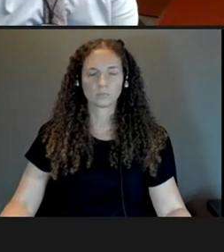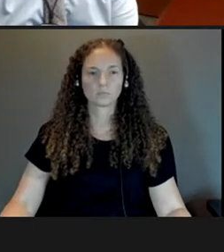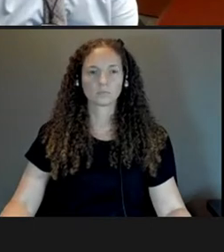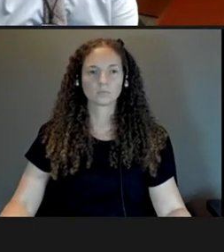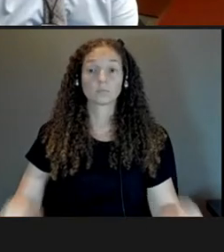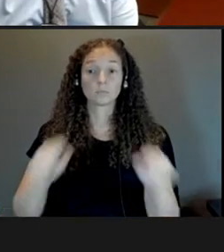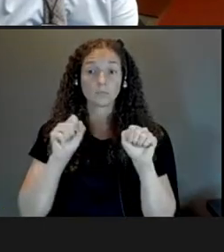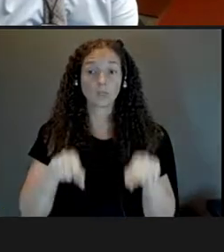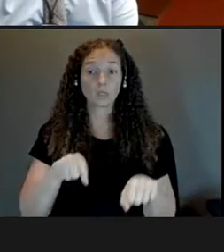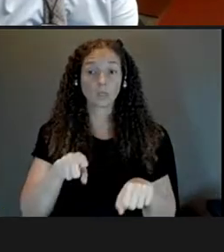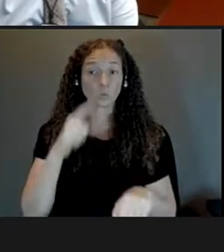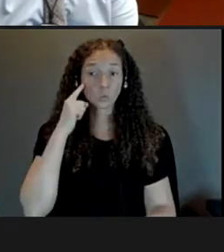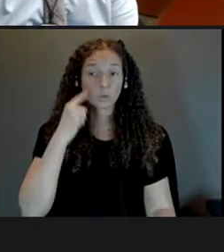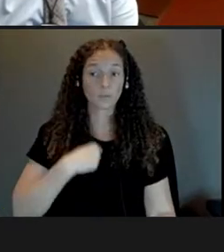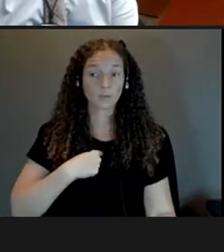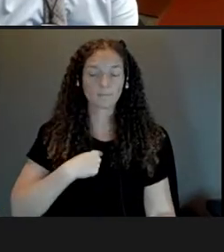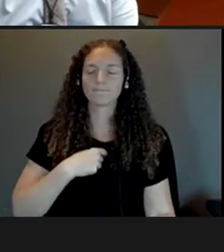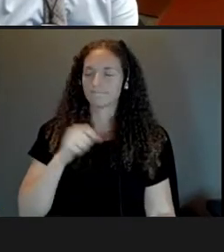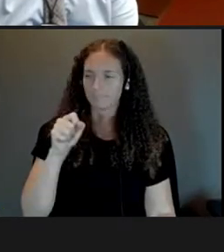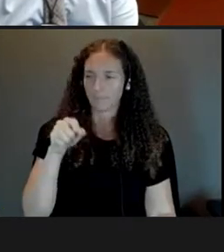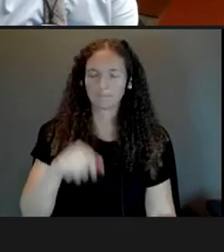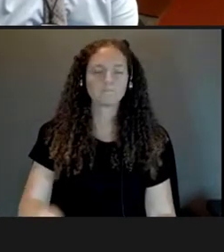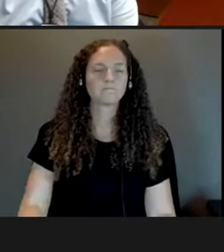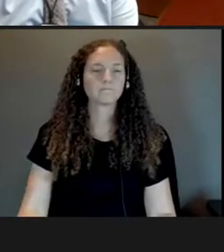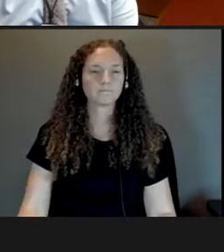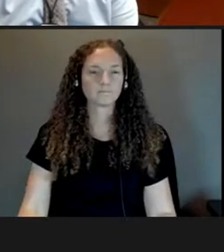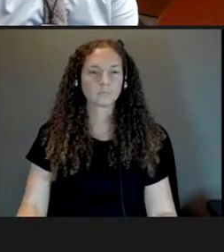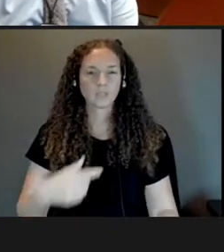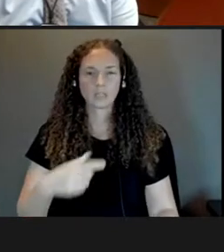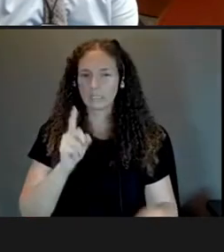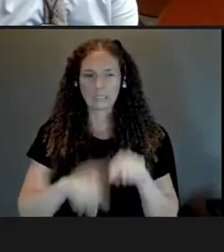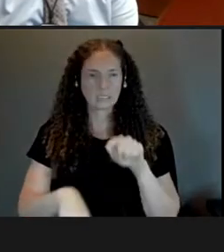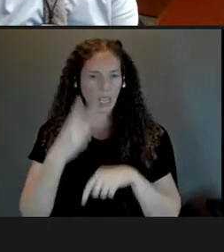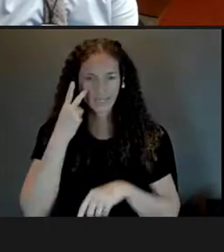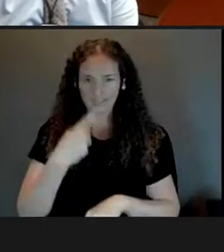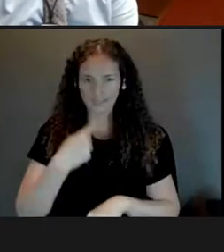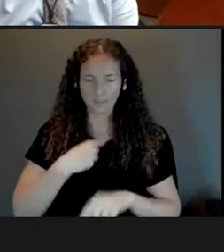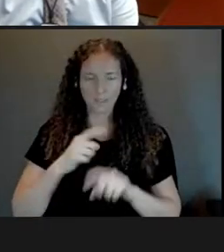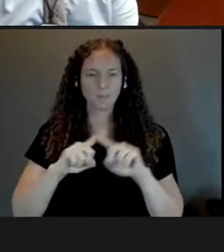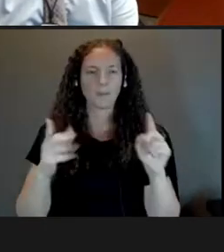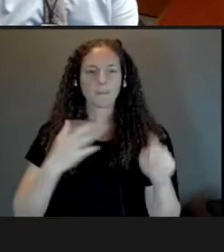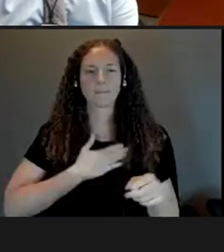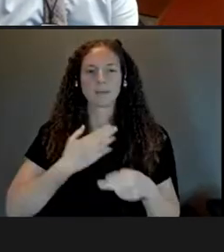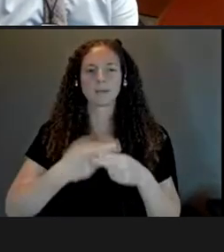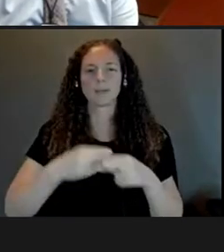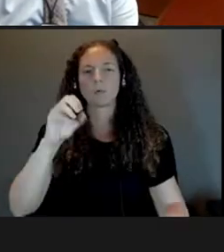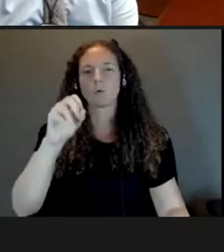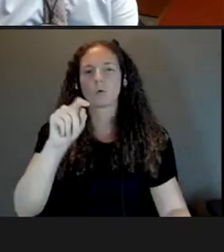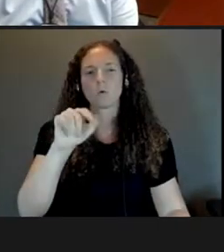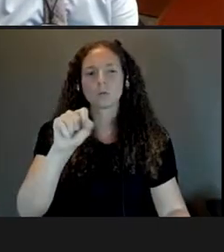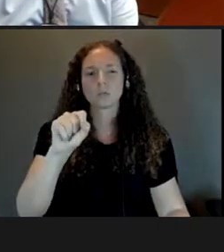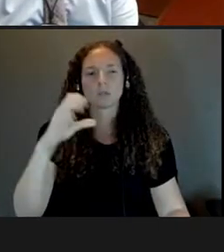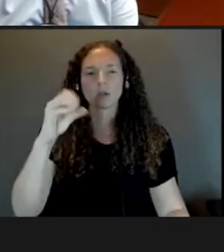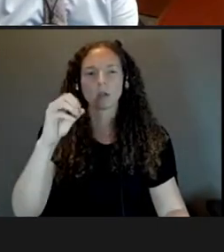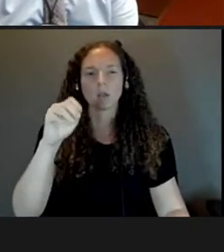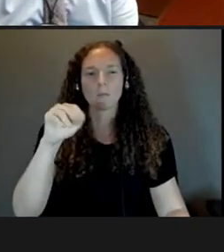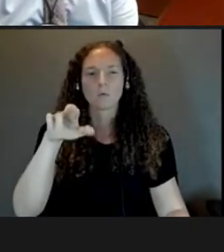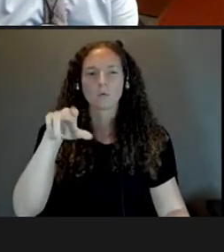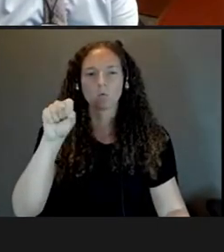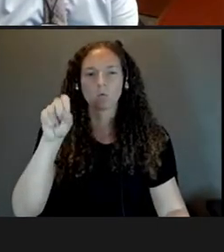Can you hear me? Yep. Okay, I can't see me, but my name is Otis Comerau. I'm a resident of Port Washington.